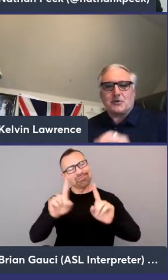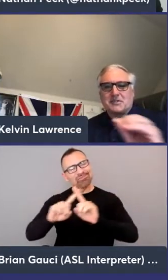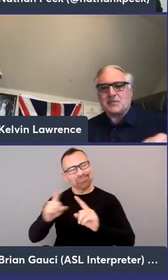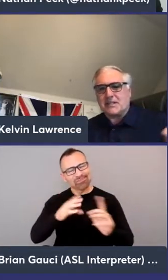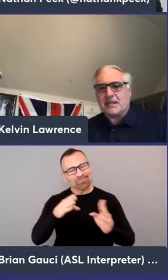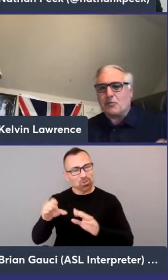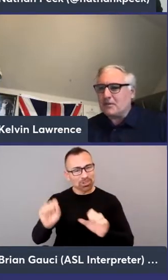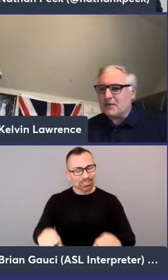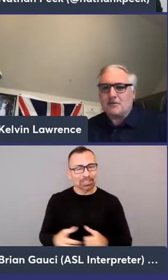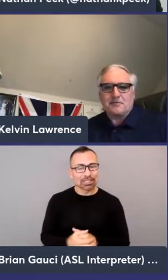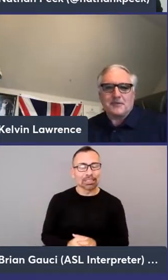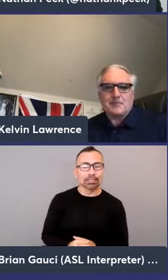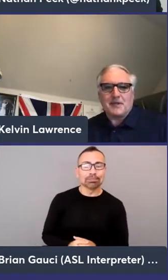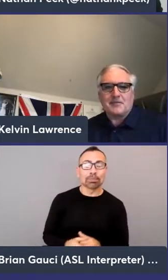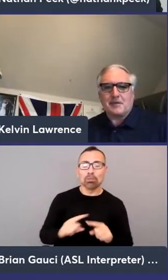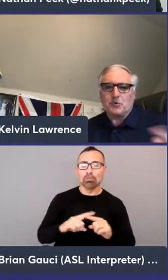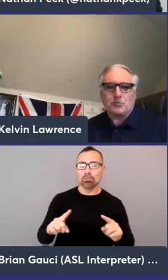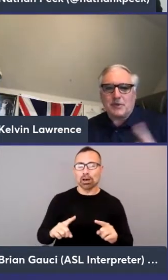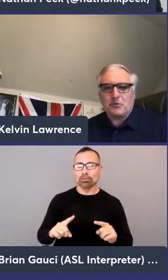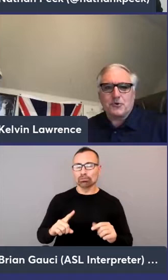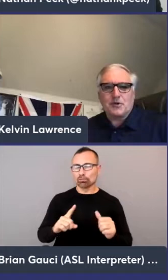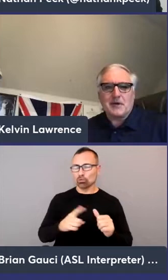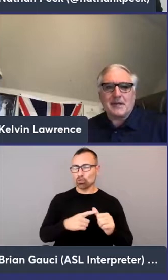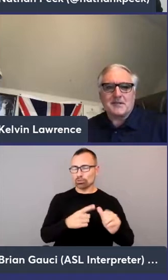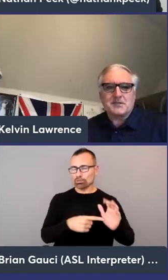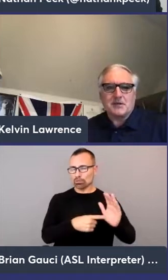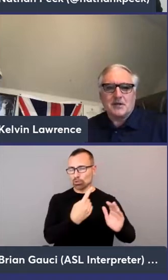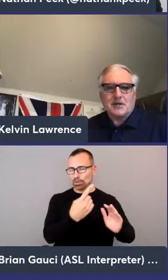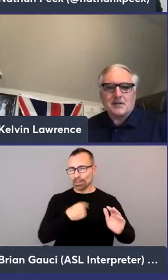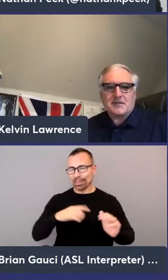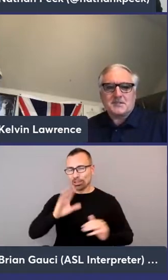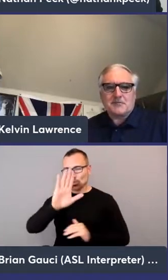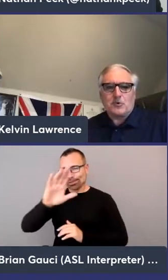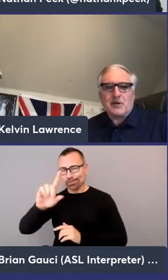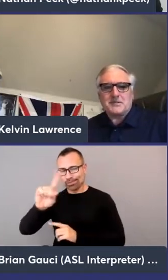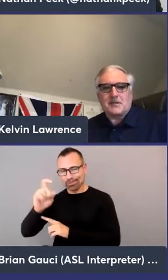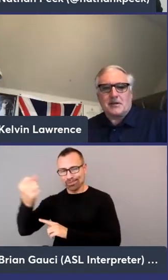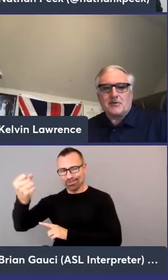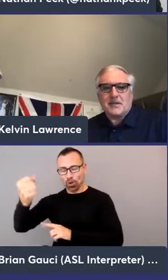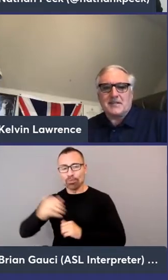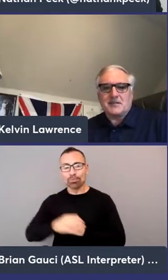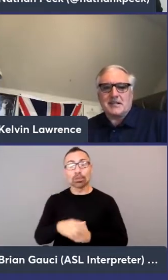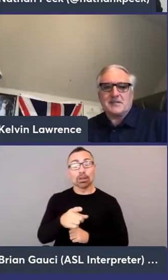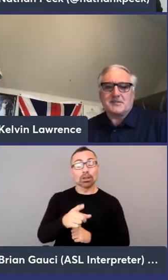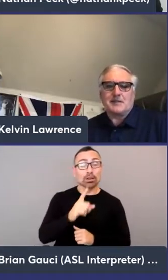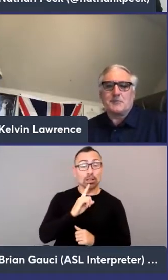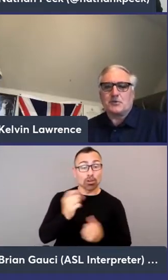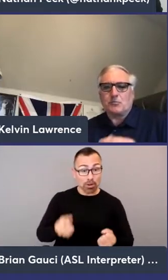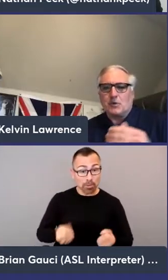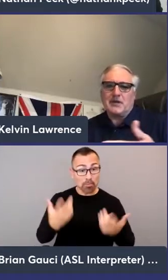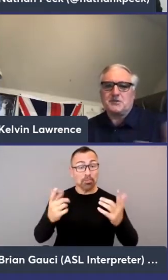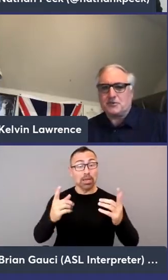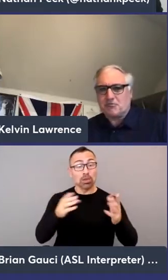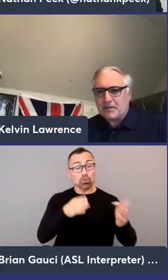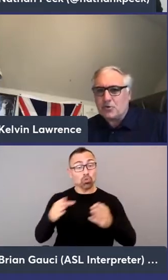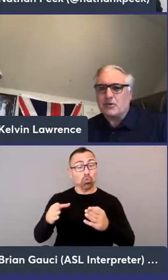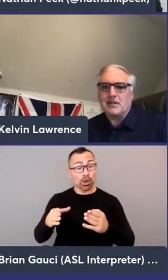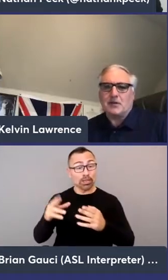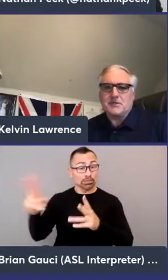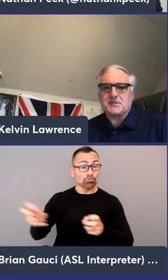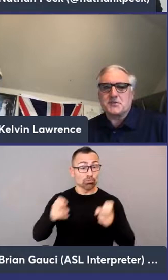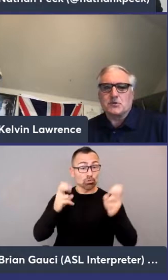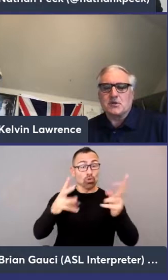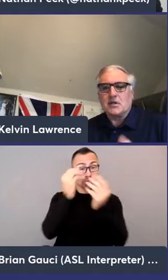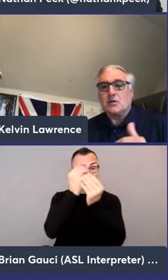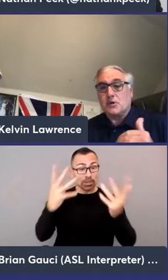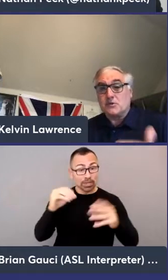answer your question, I'm just going to kick one thing off, Nathan, then we'll talk about that. So there's several ways to load data into Neptune. One way is you just write a query like